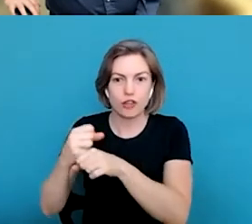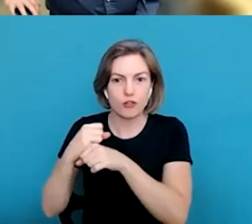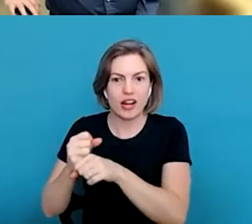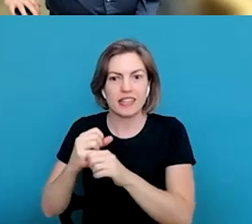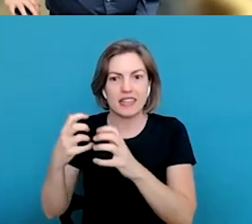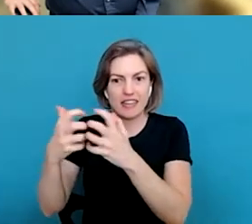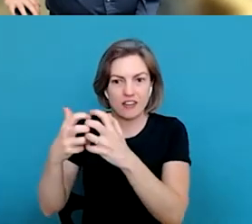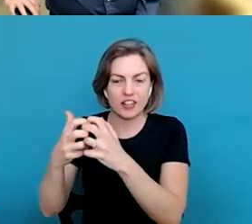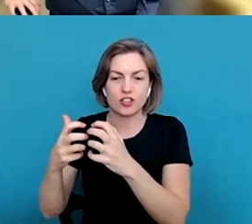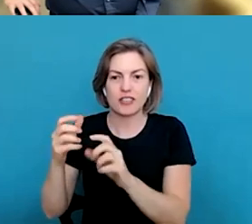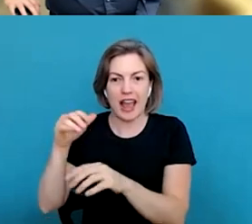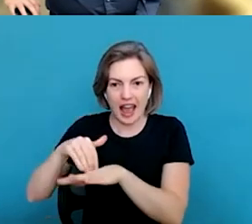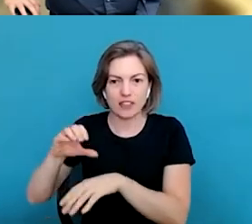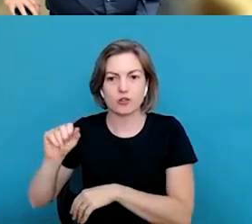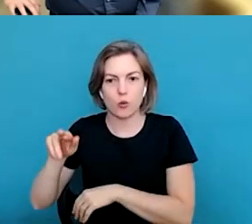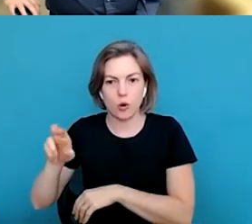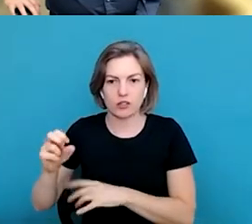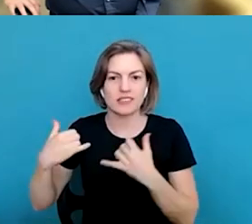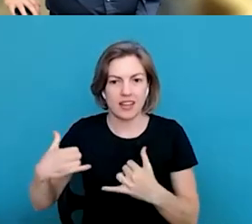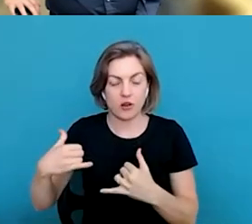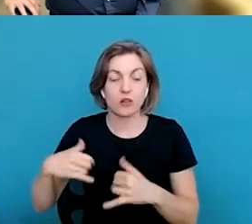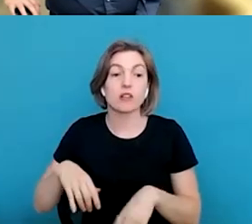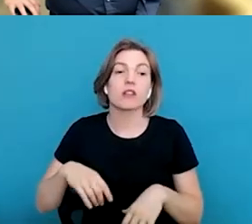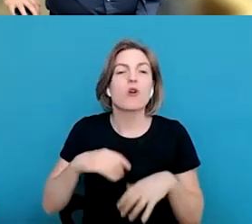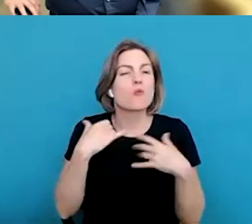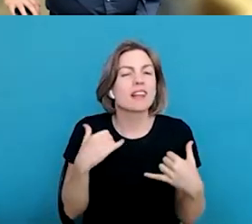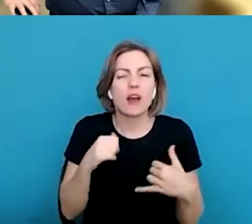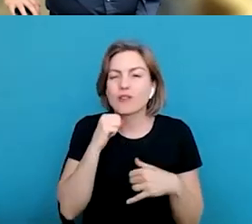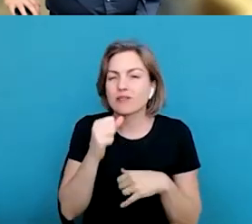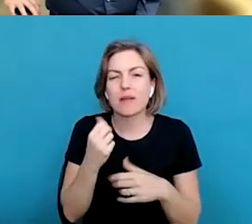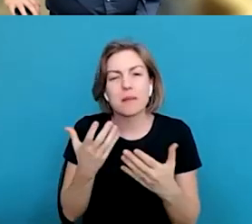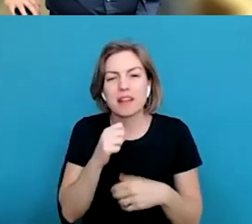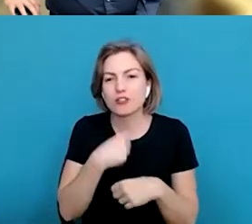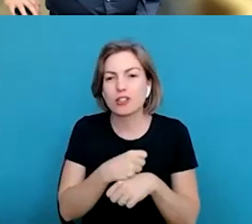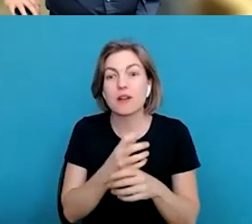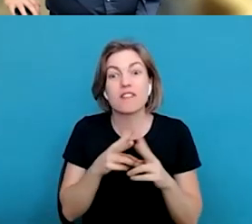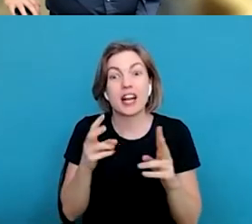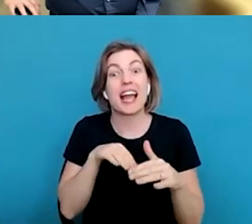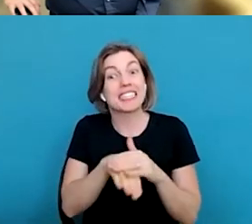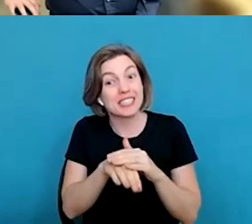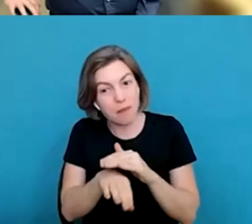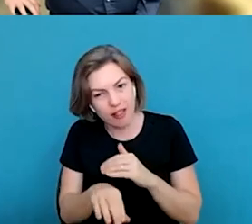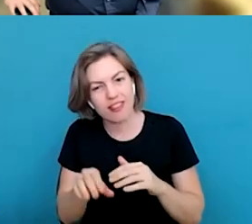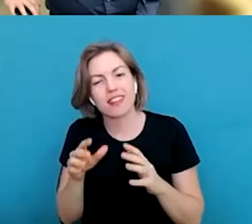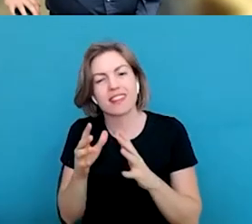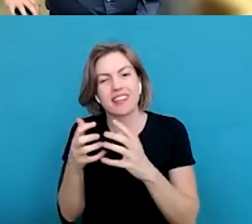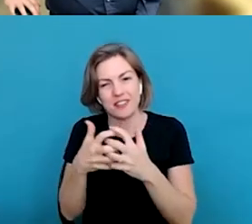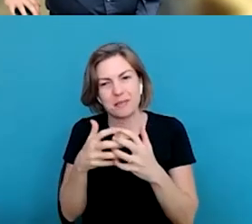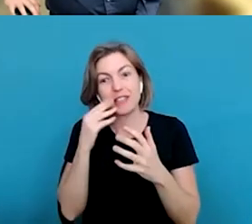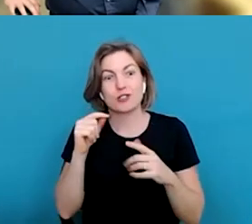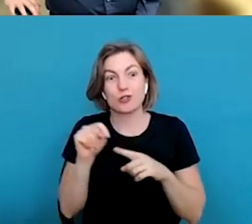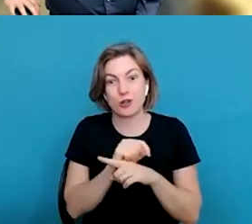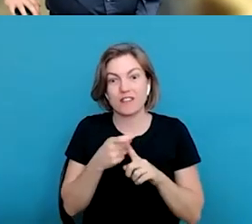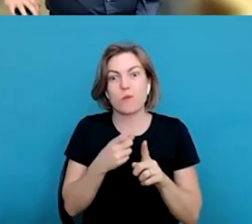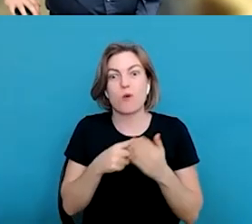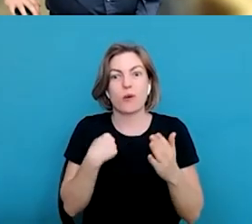at source now. Right now, it's probably not generating very accessible interfaces because it's trained on what we have today.